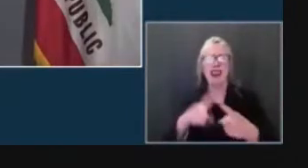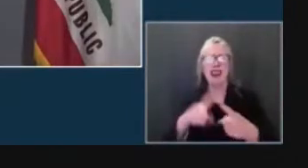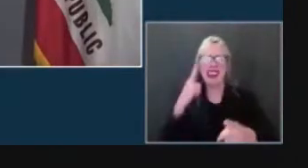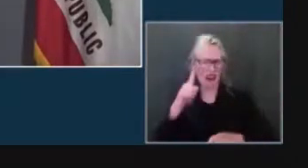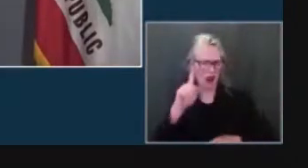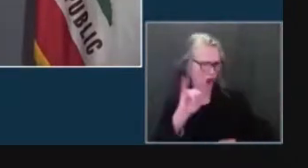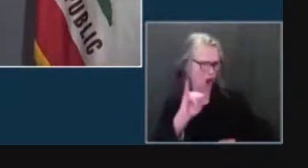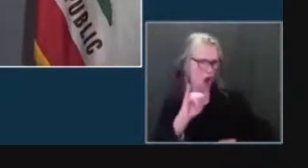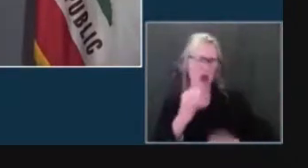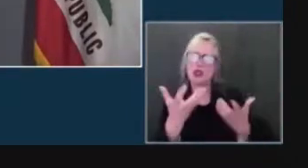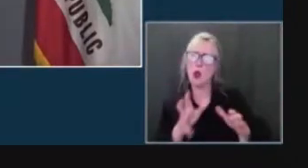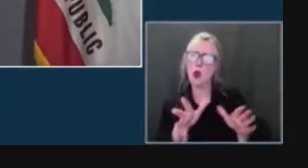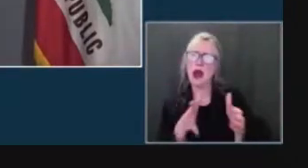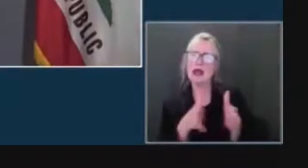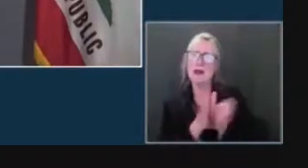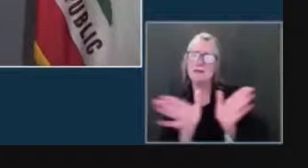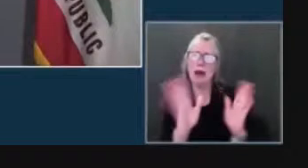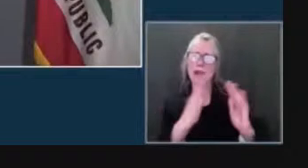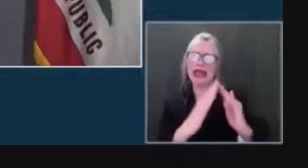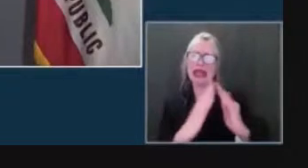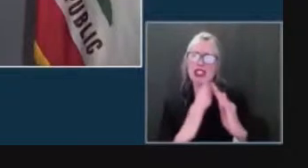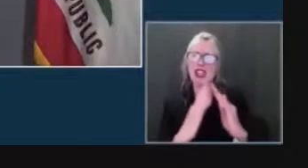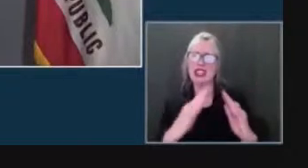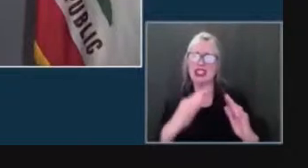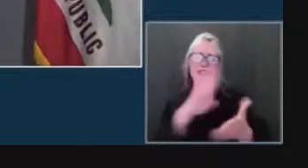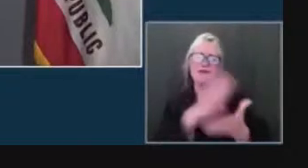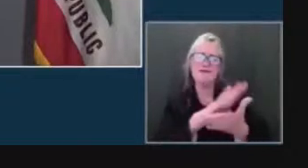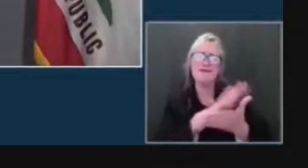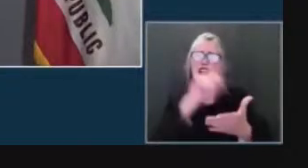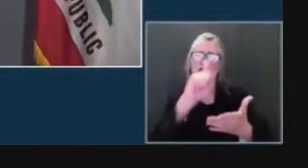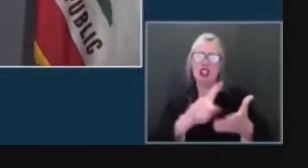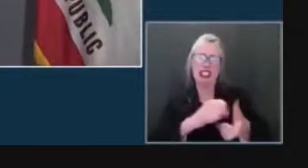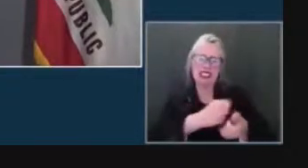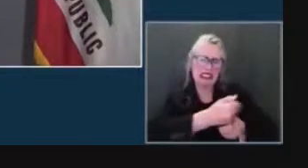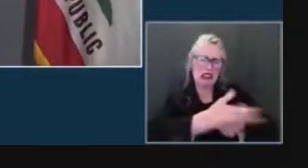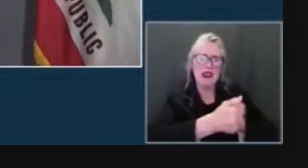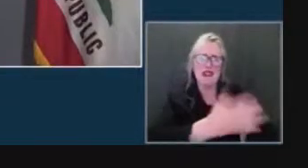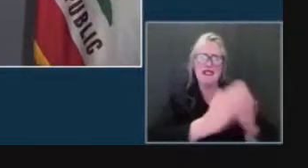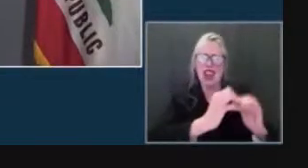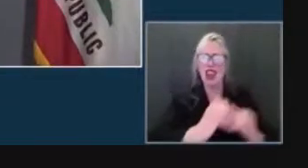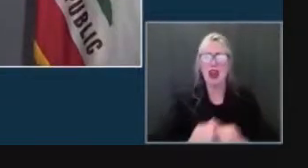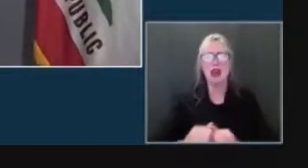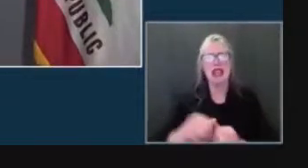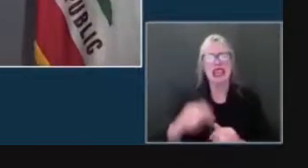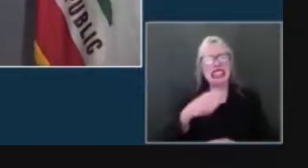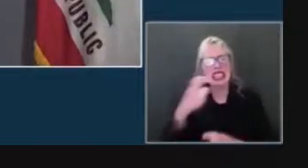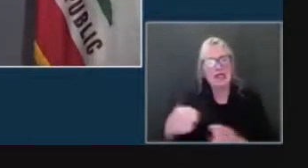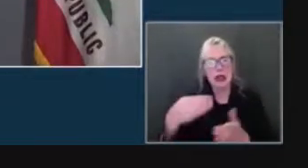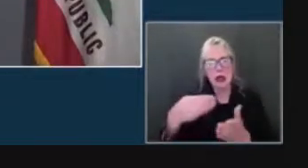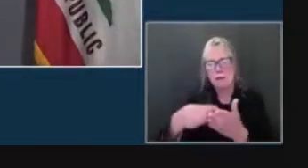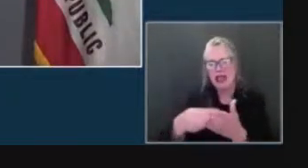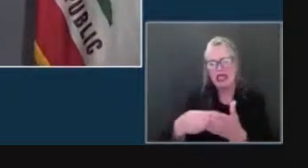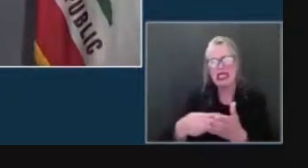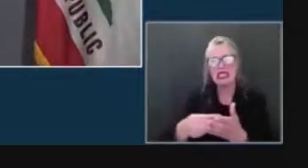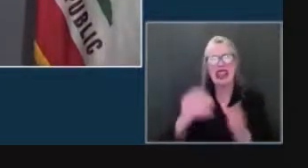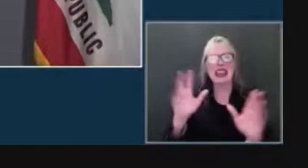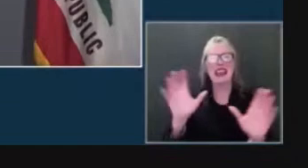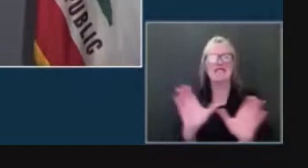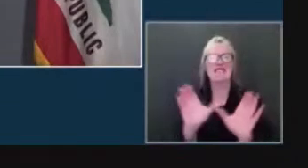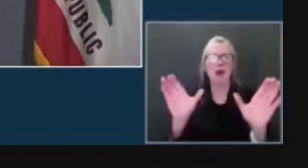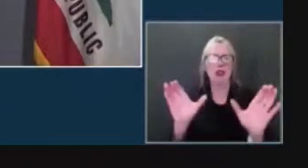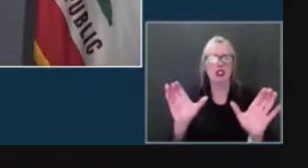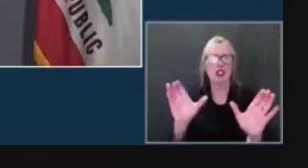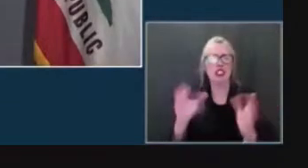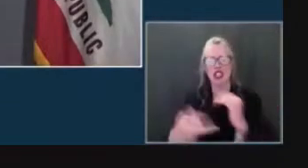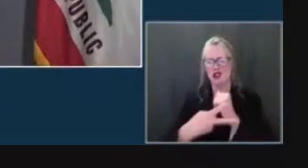Rather than giving taxpayer monies to private and religious schools in the form of vouchers or so-called education savings